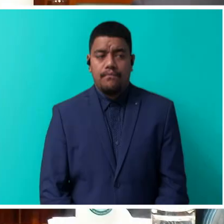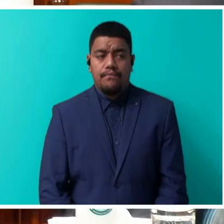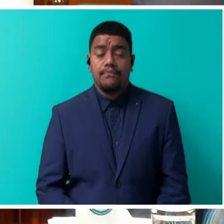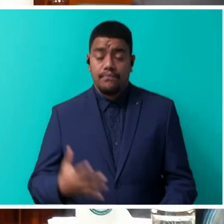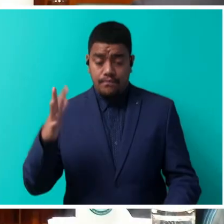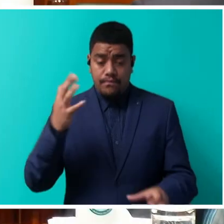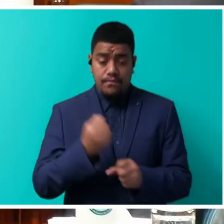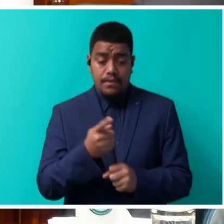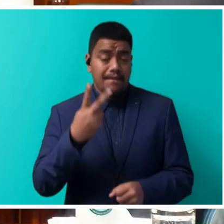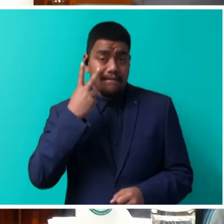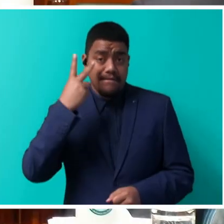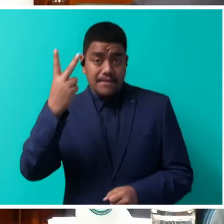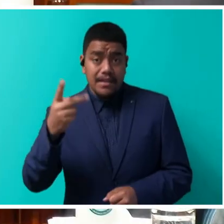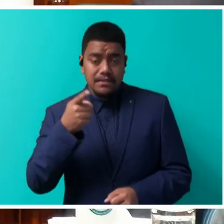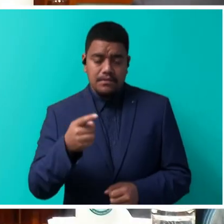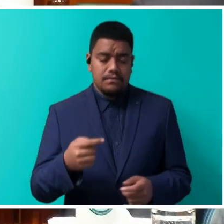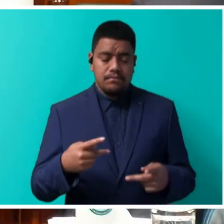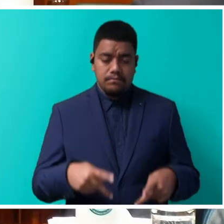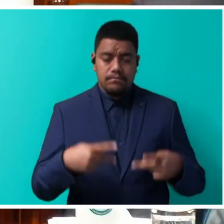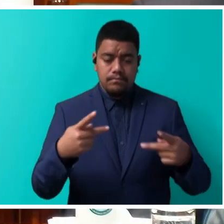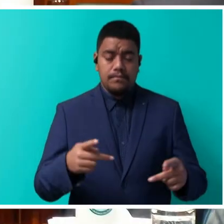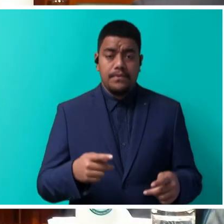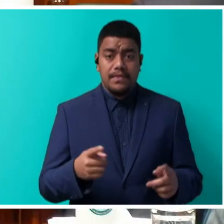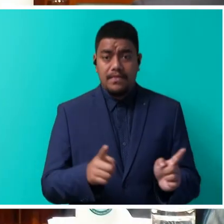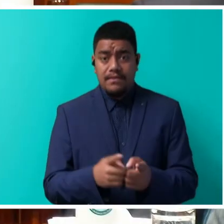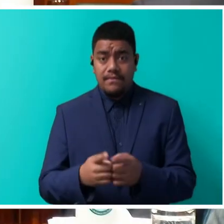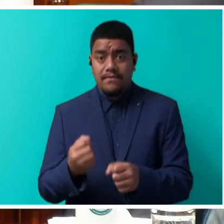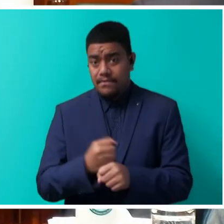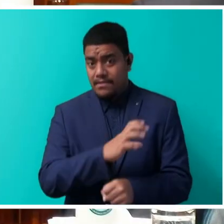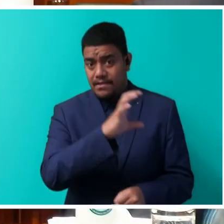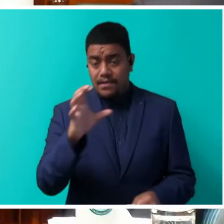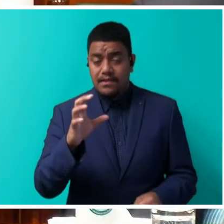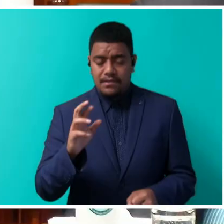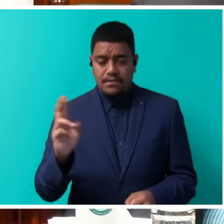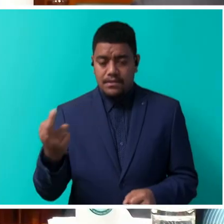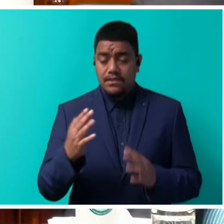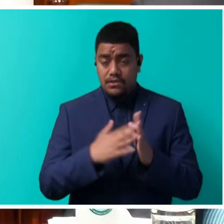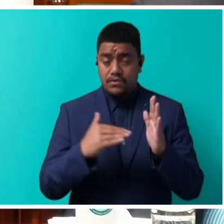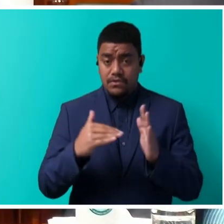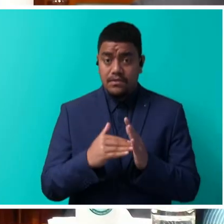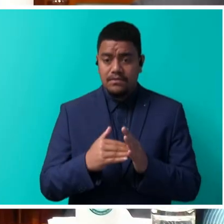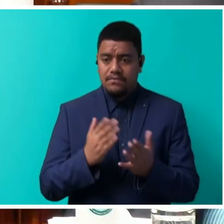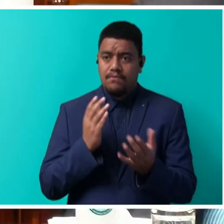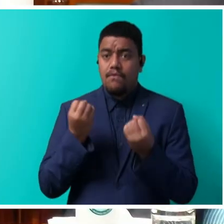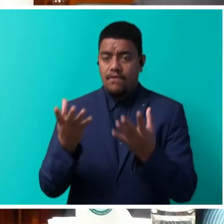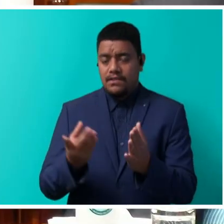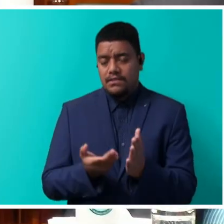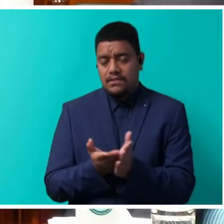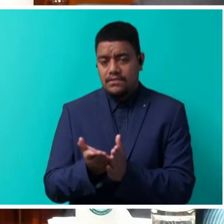of the visit, it was proposed that a multi-agency government delegation return to New Zealand to deliver direct services to our